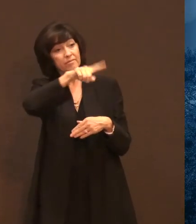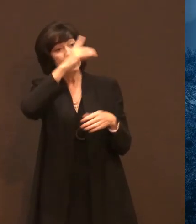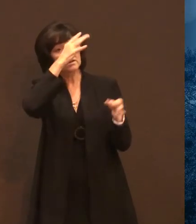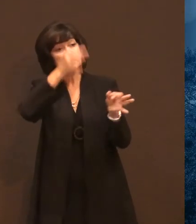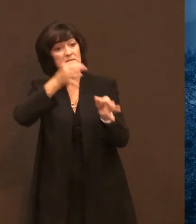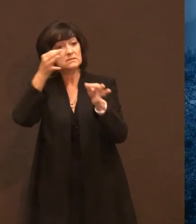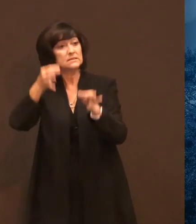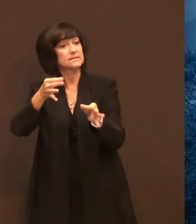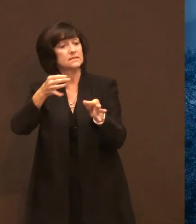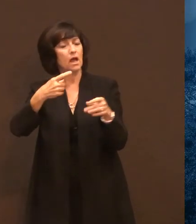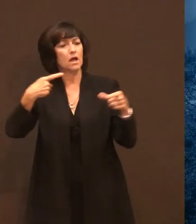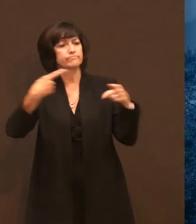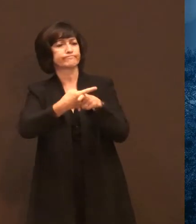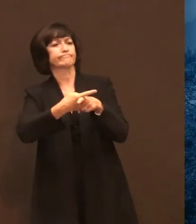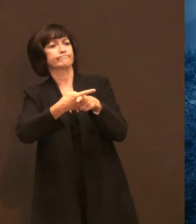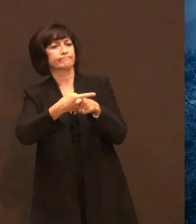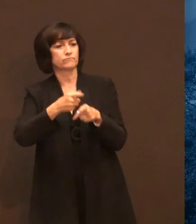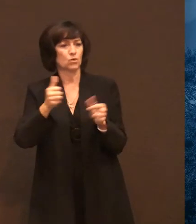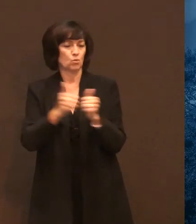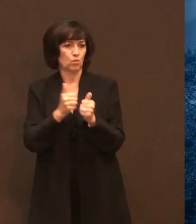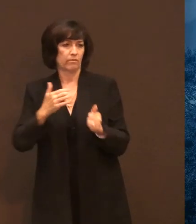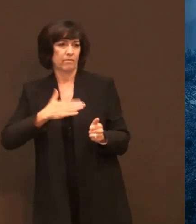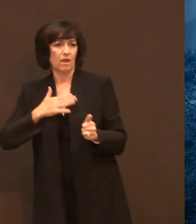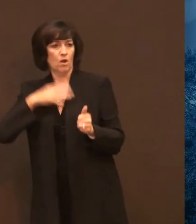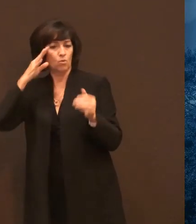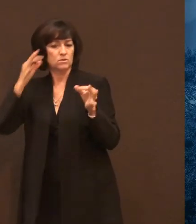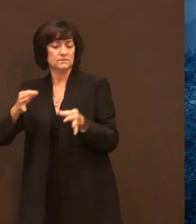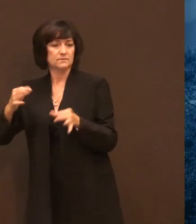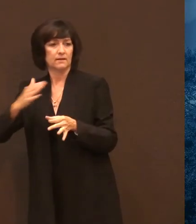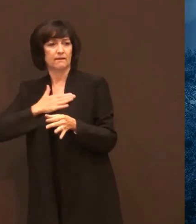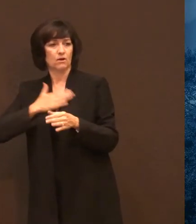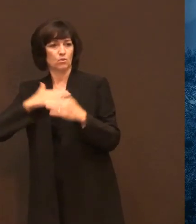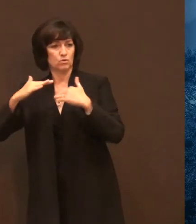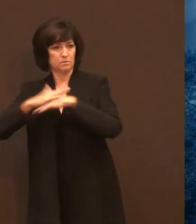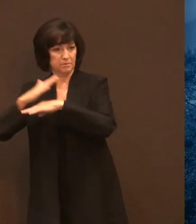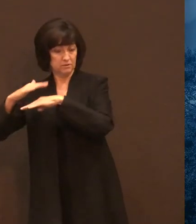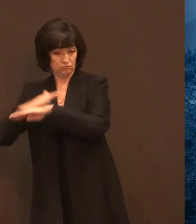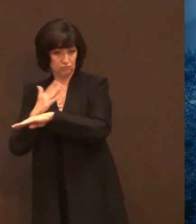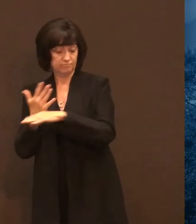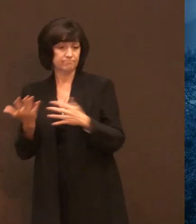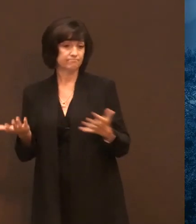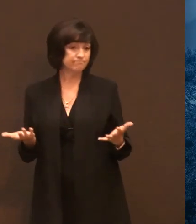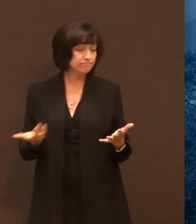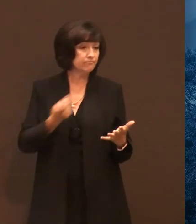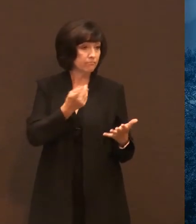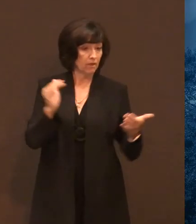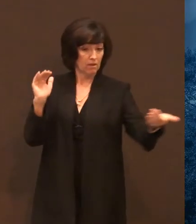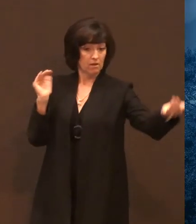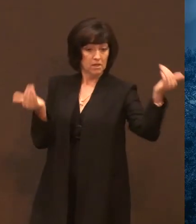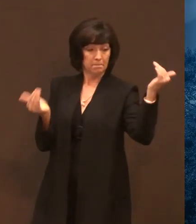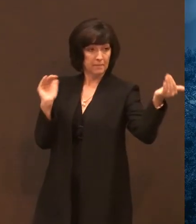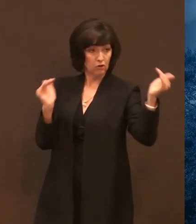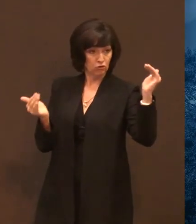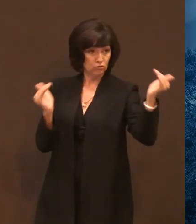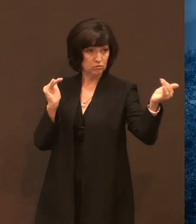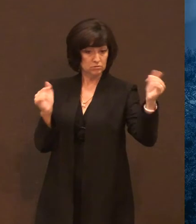things that we've been doing at the beaches. I think if you compare the two, our